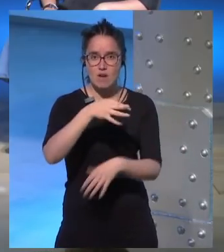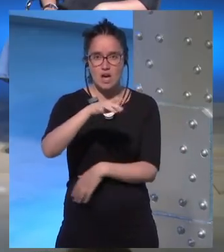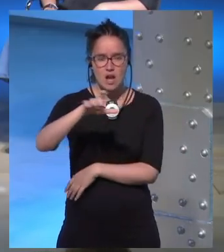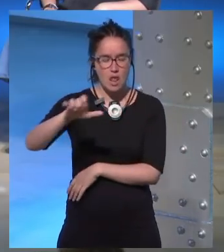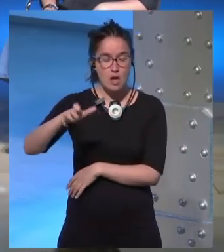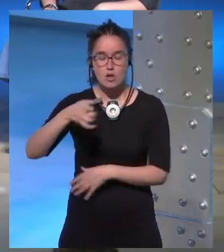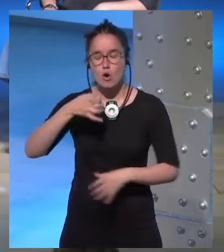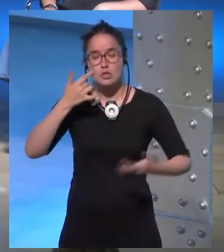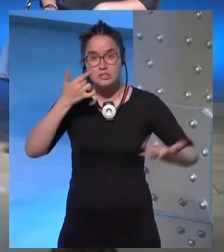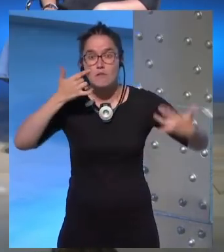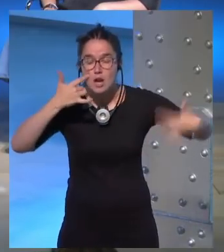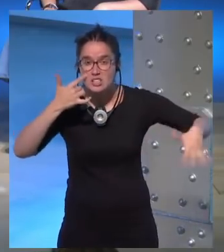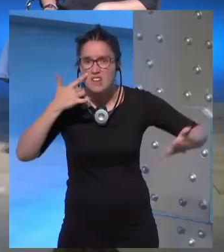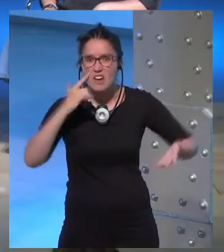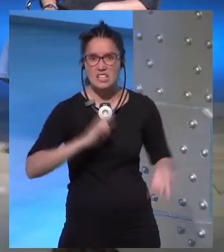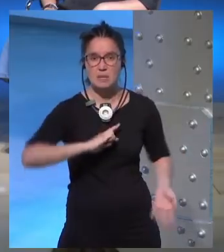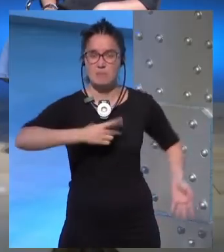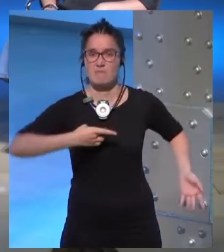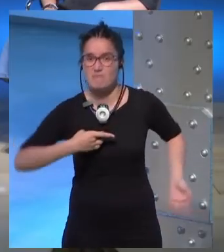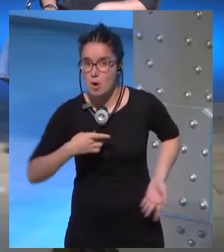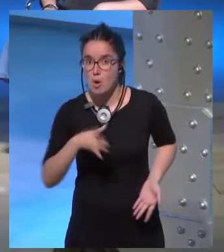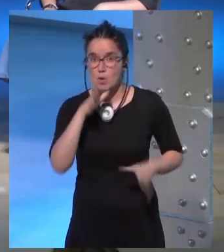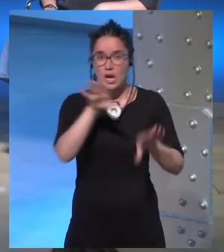also Plans of